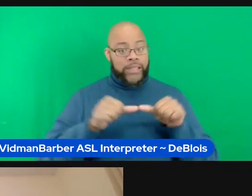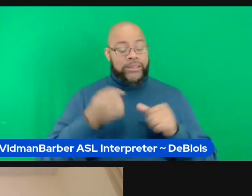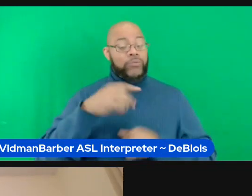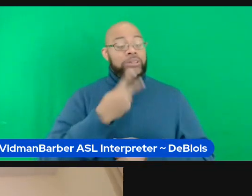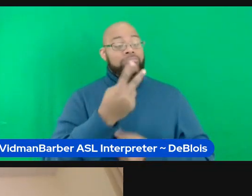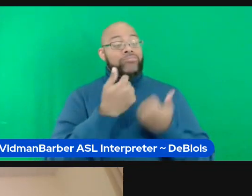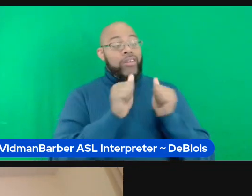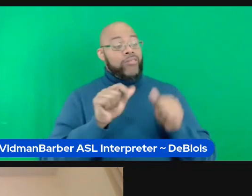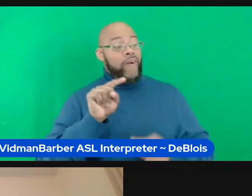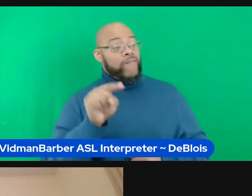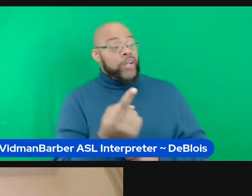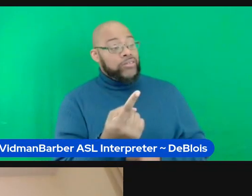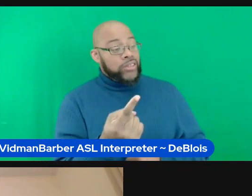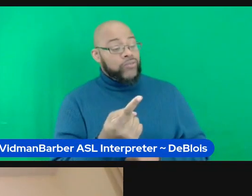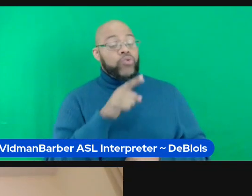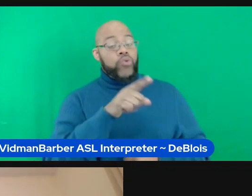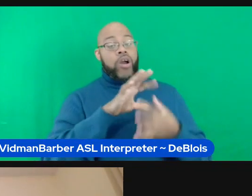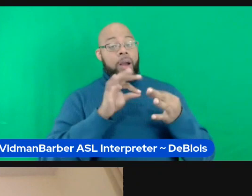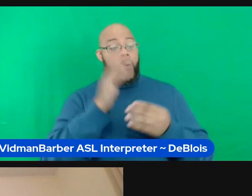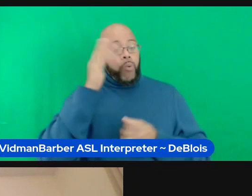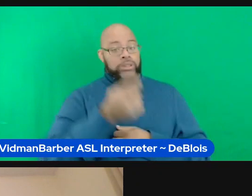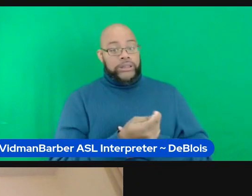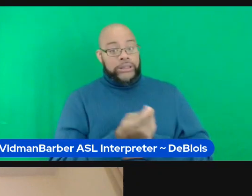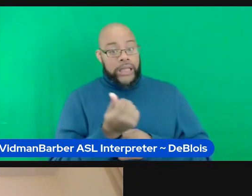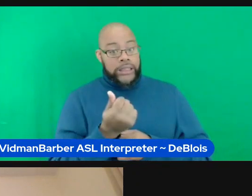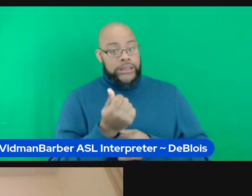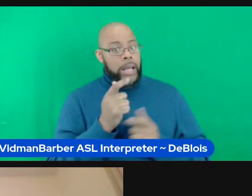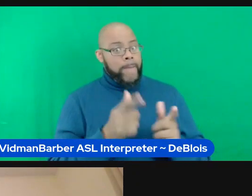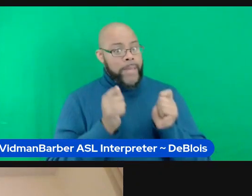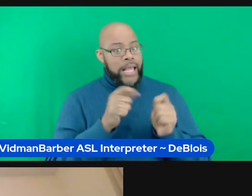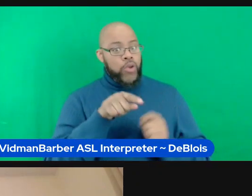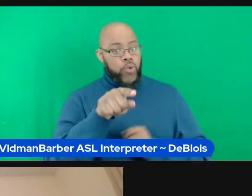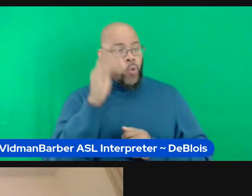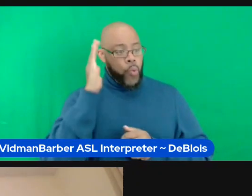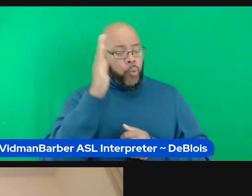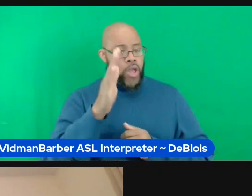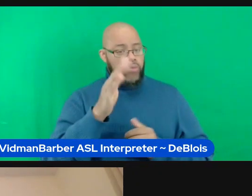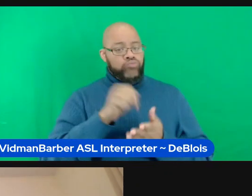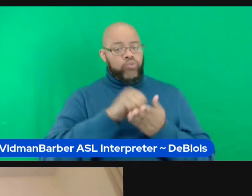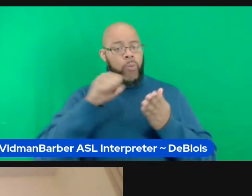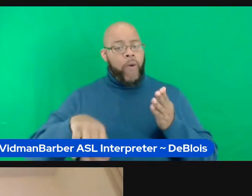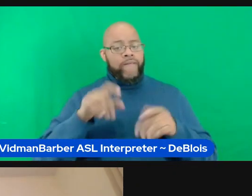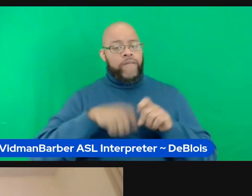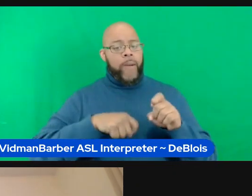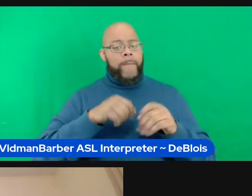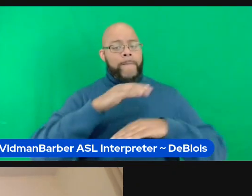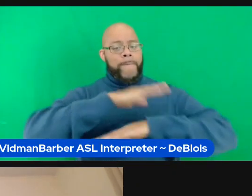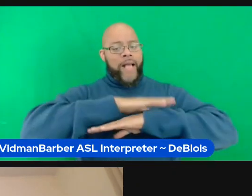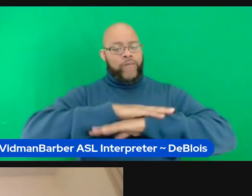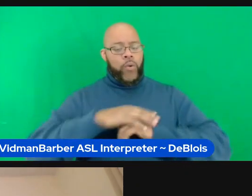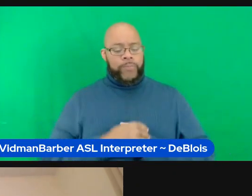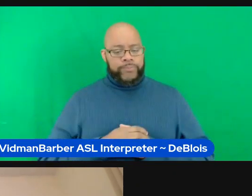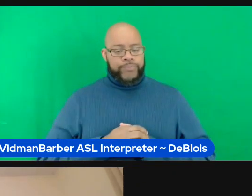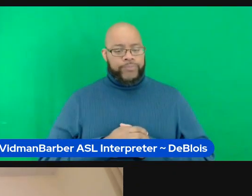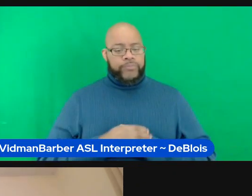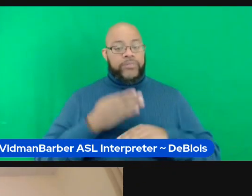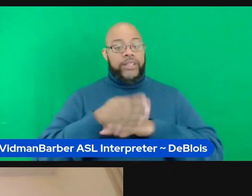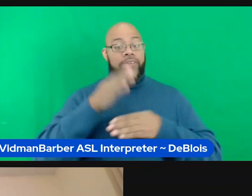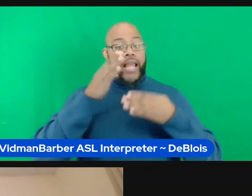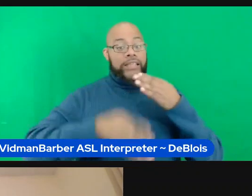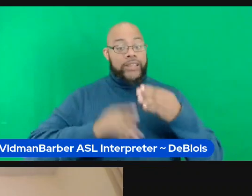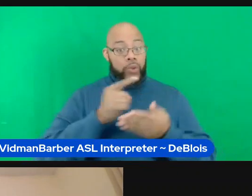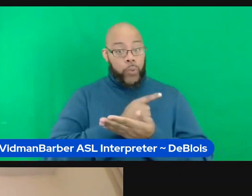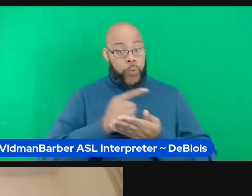anything offensive, your comment will be deleted immediately and you will be removed from the platform. After the conclusion of the